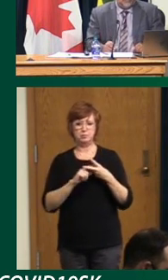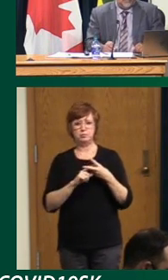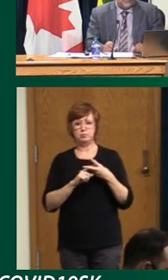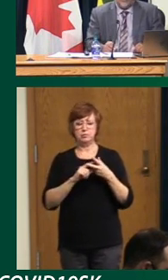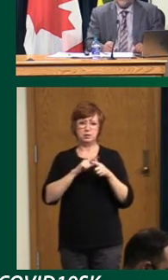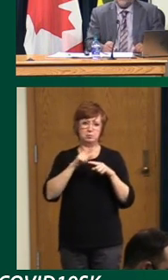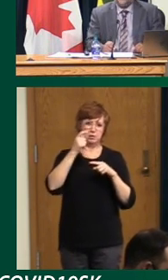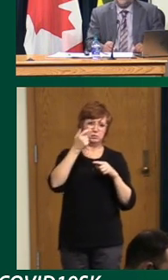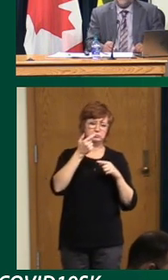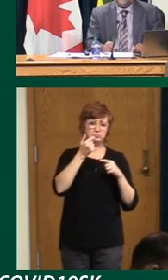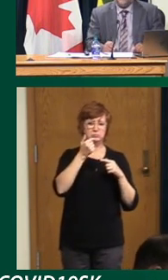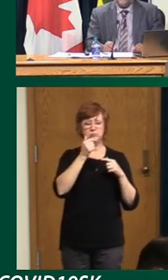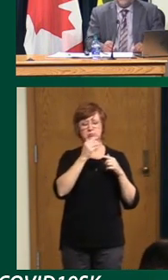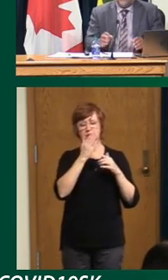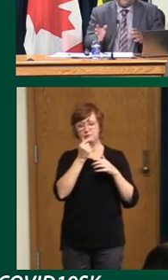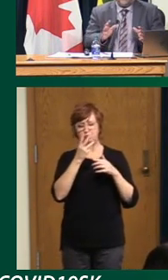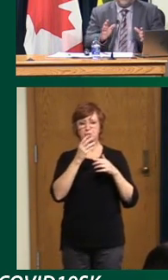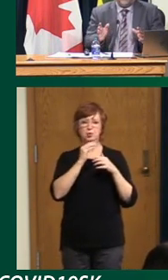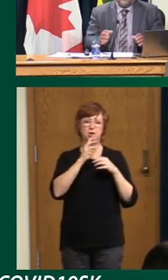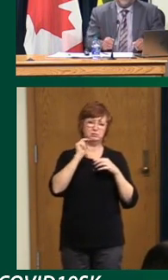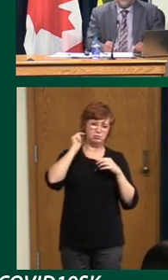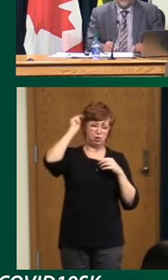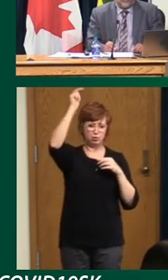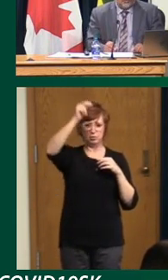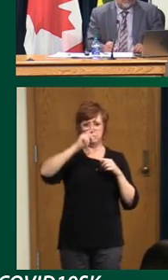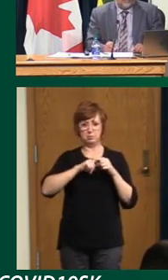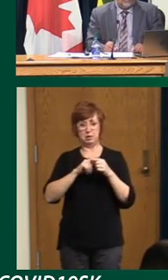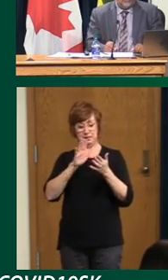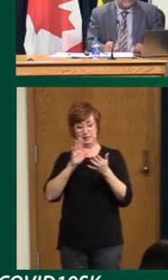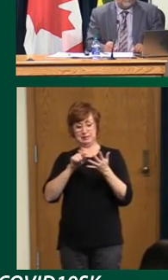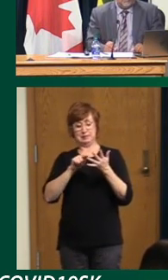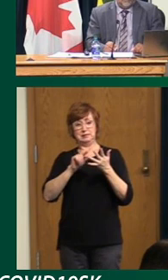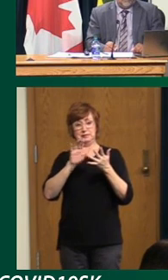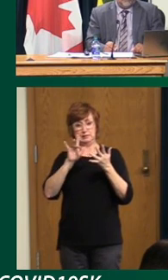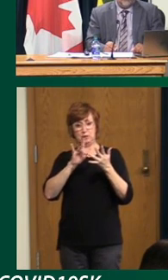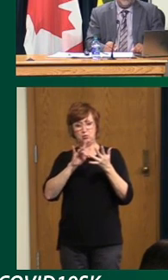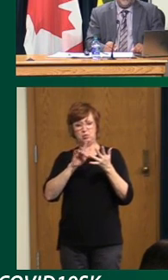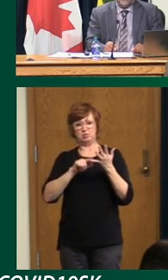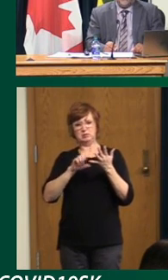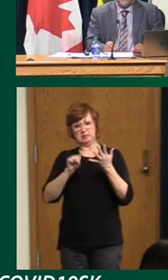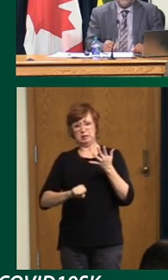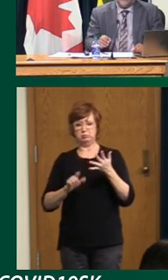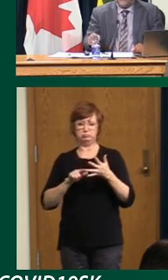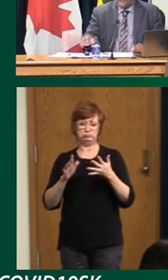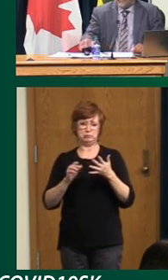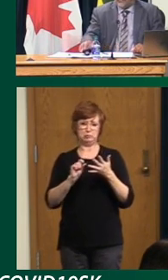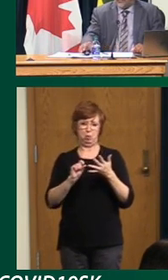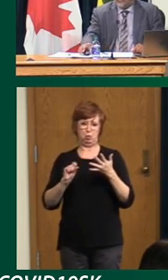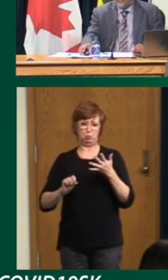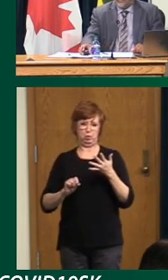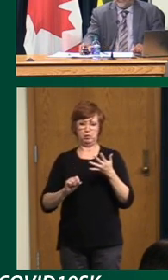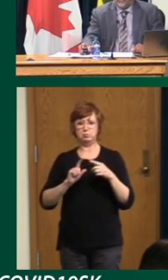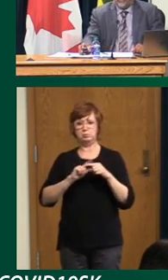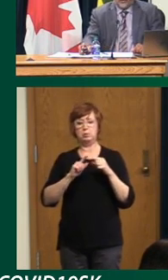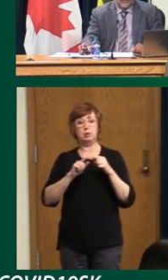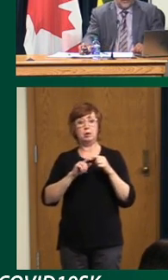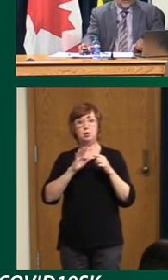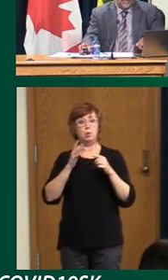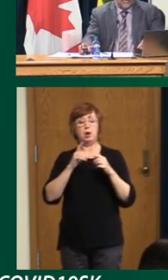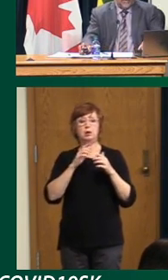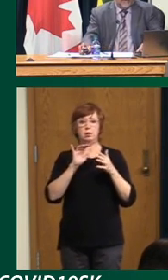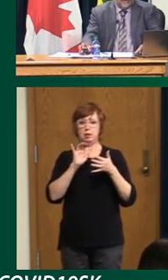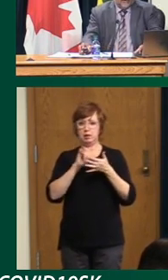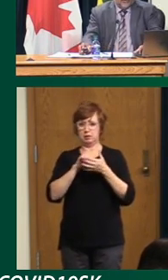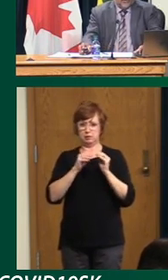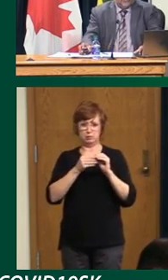in the south and central parts of the province, and part of it is related to population numbers, but definitely a sustained spike throughout the province.